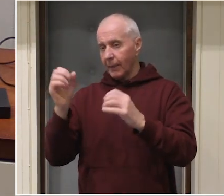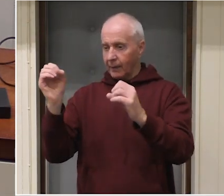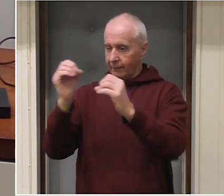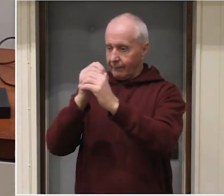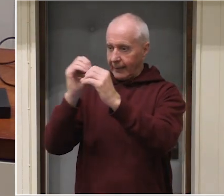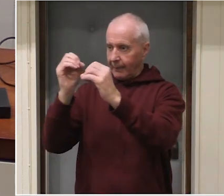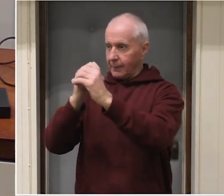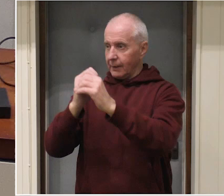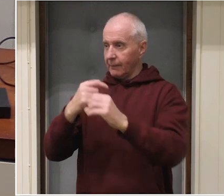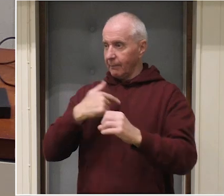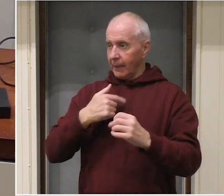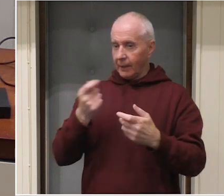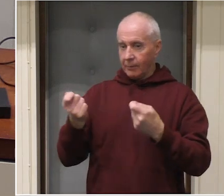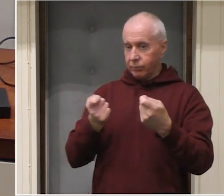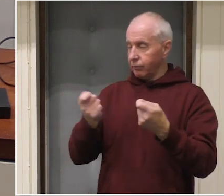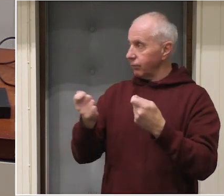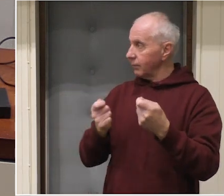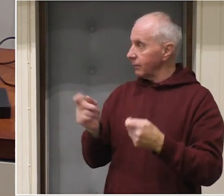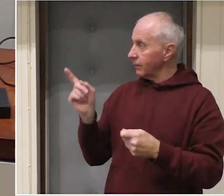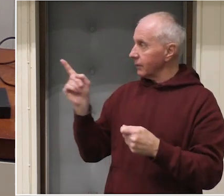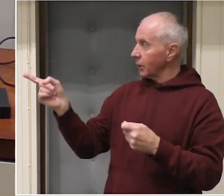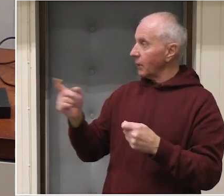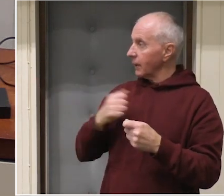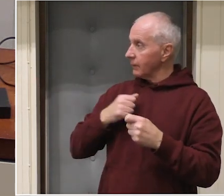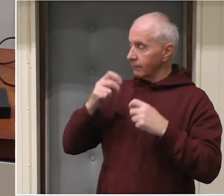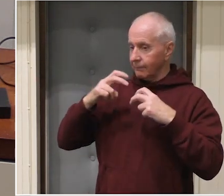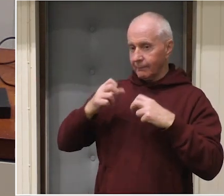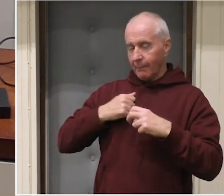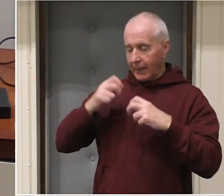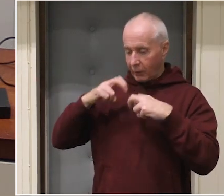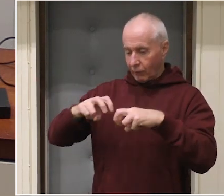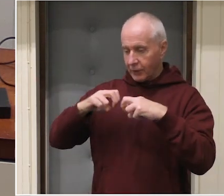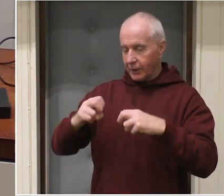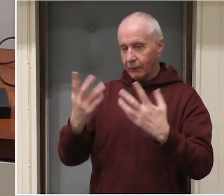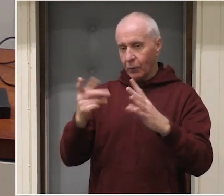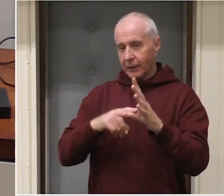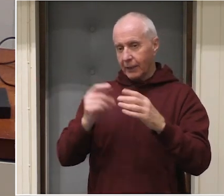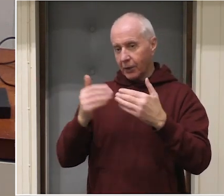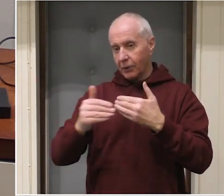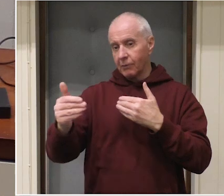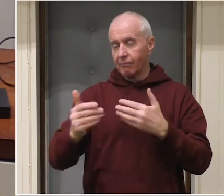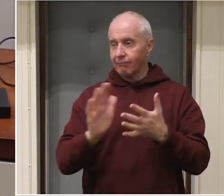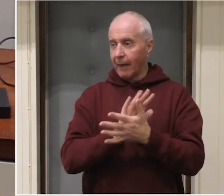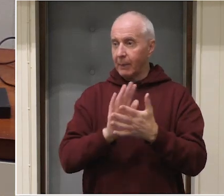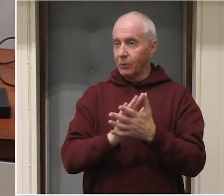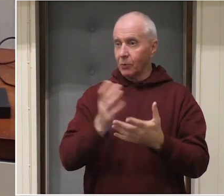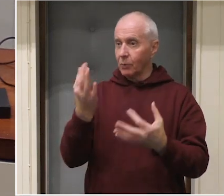And I'm in charge of that. So that's my research for the next 10 years sorted. Okay, thank you very much. I'm very happy to take questions.